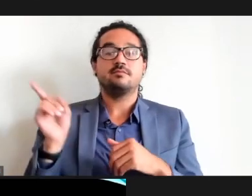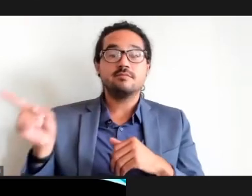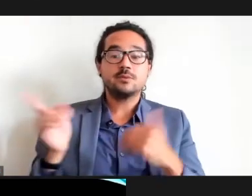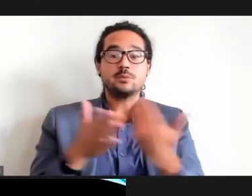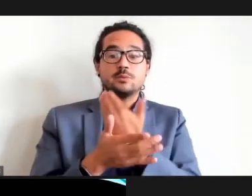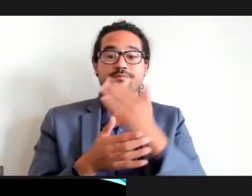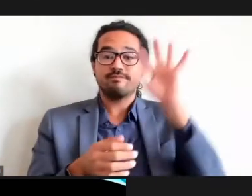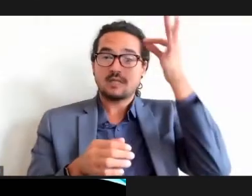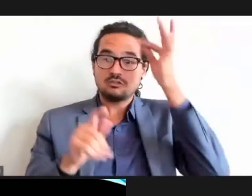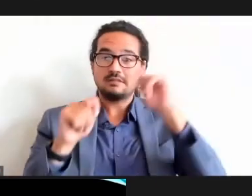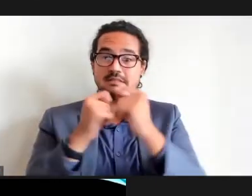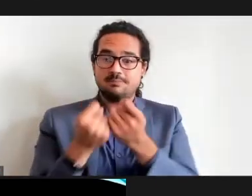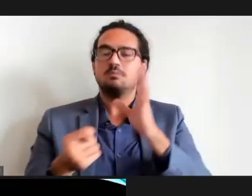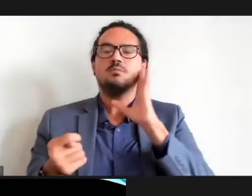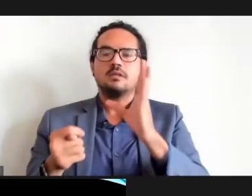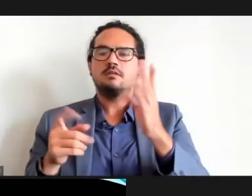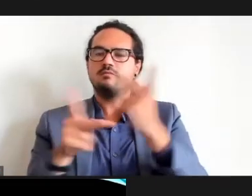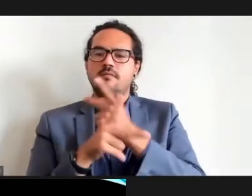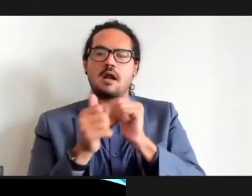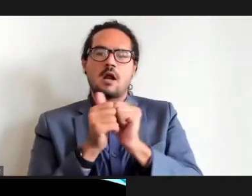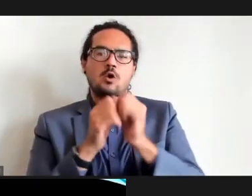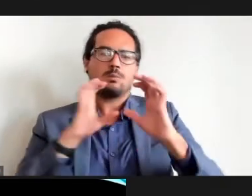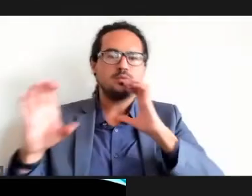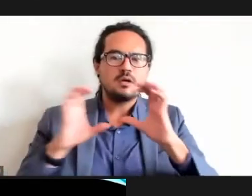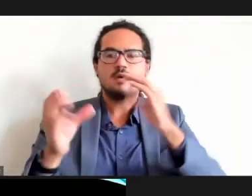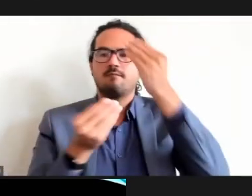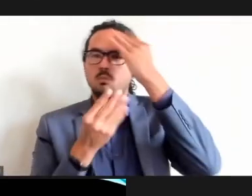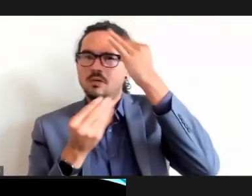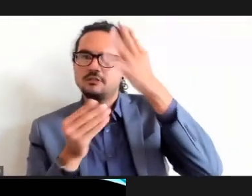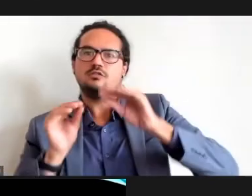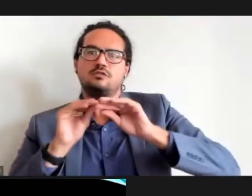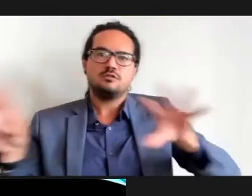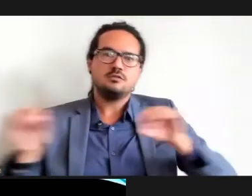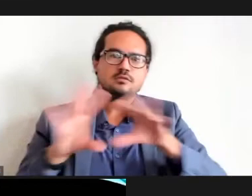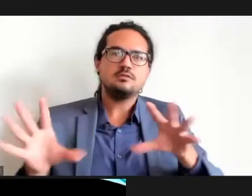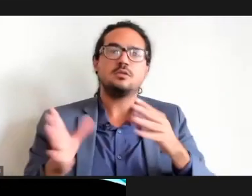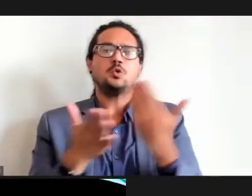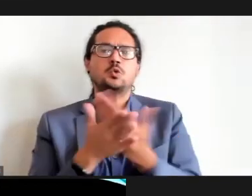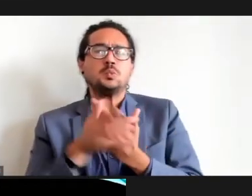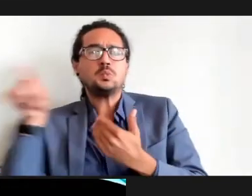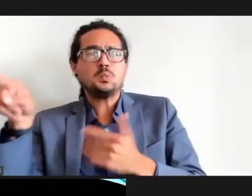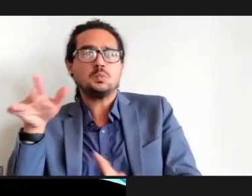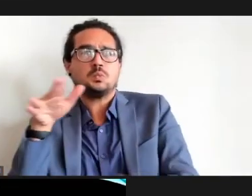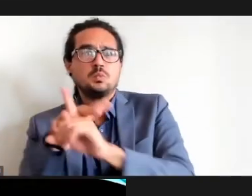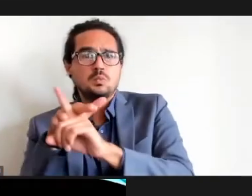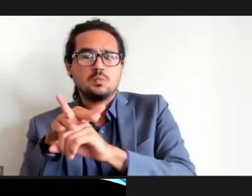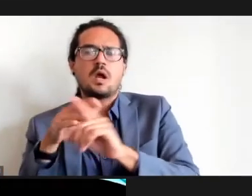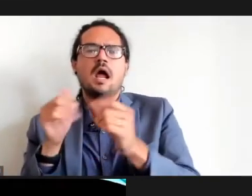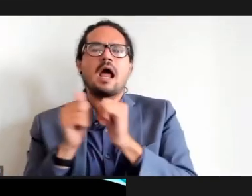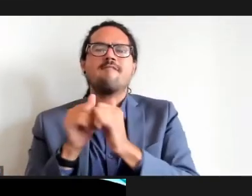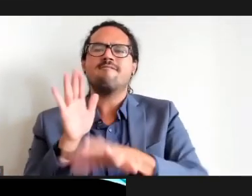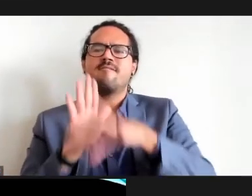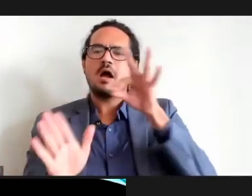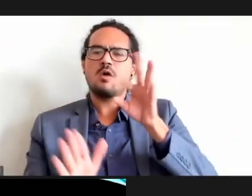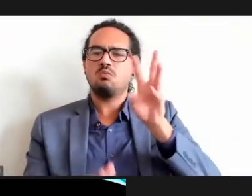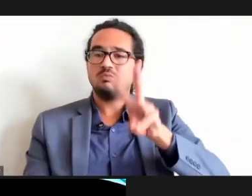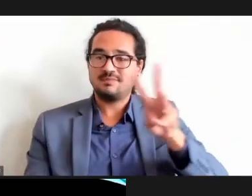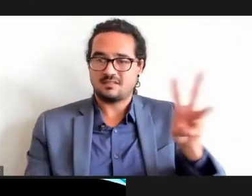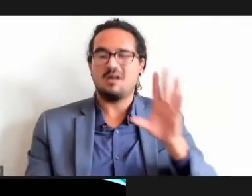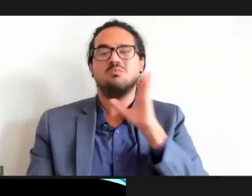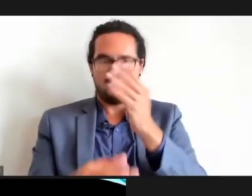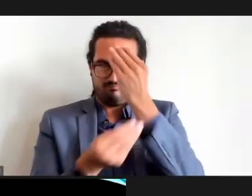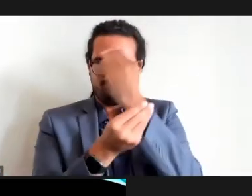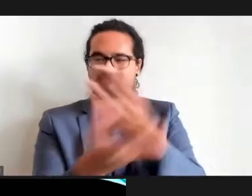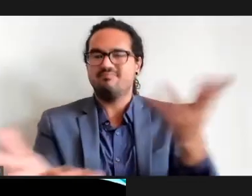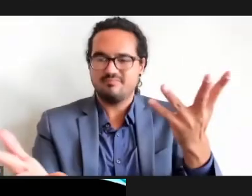be changing, and that will be information that we put out to the public multiple times before that transition happens. I'd also like to remind